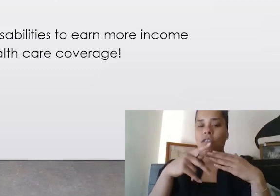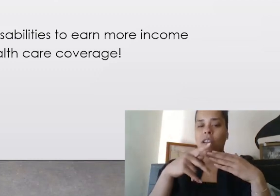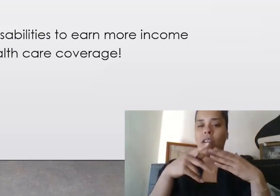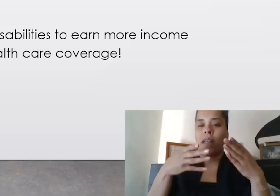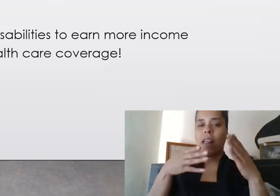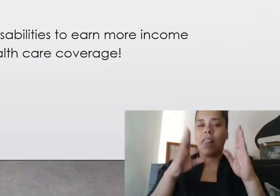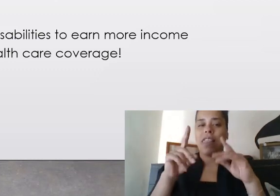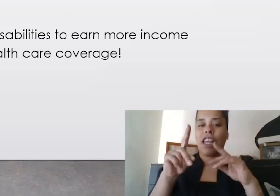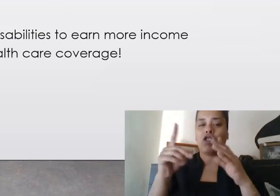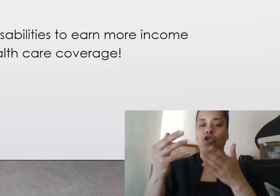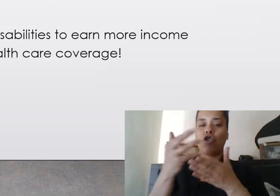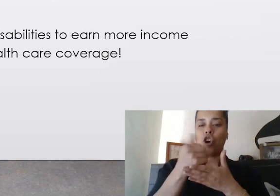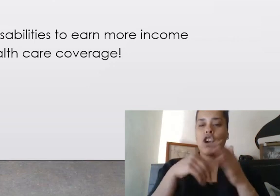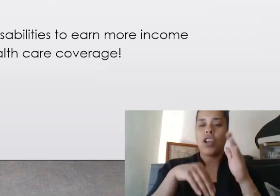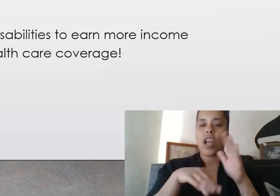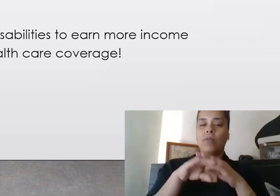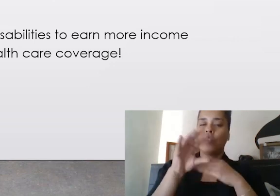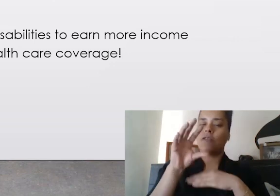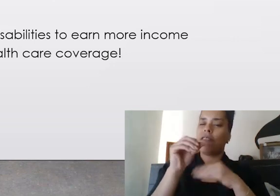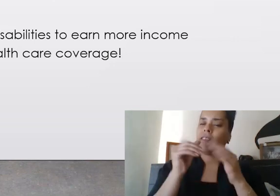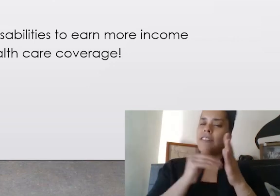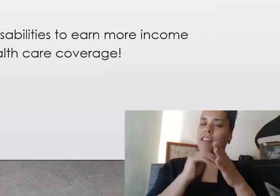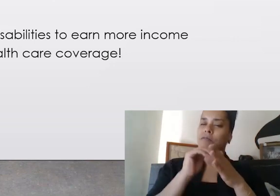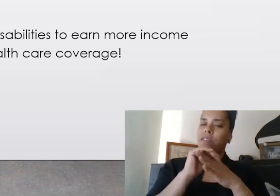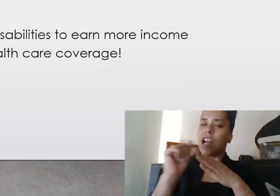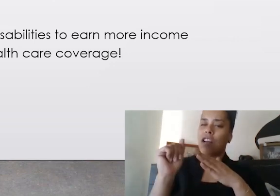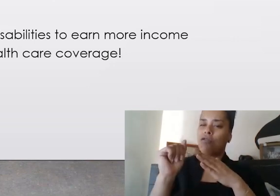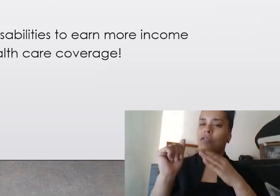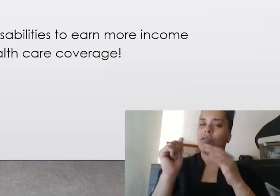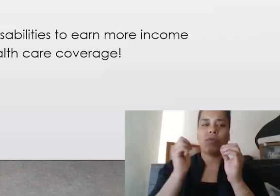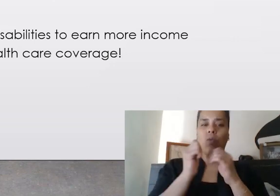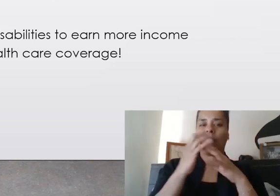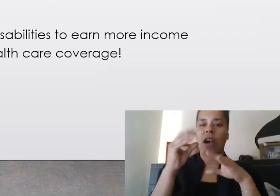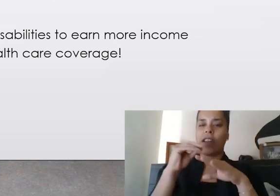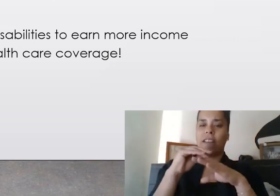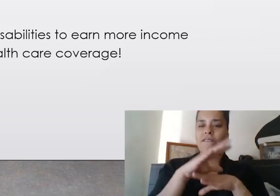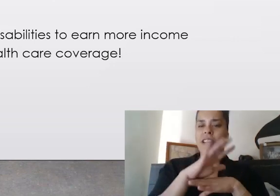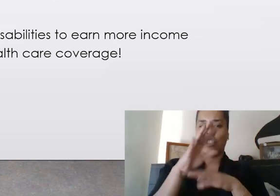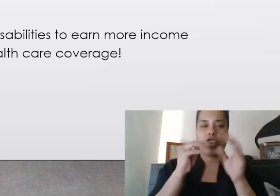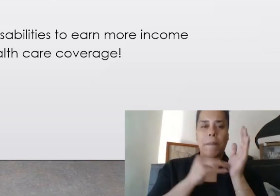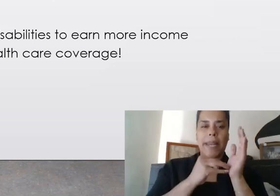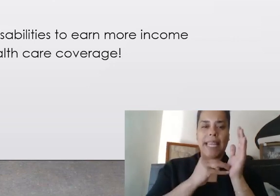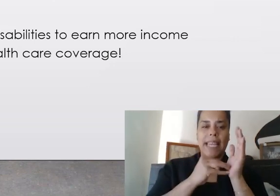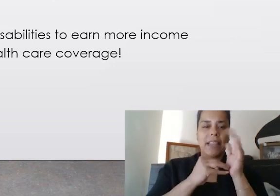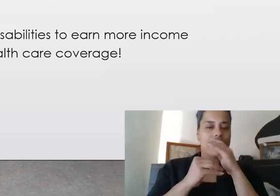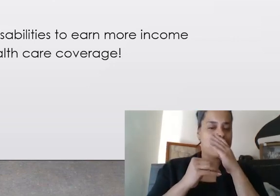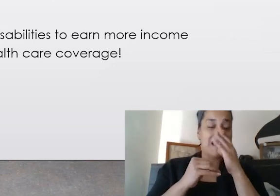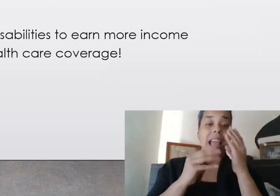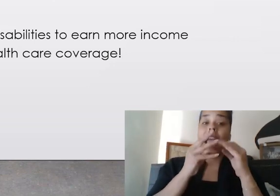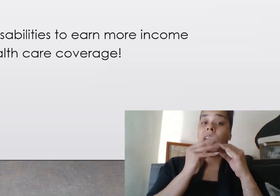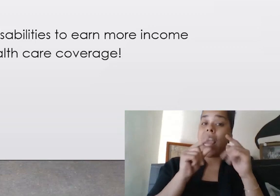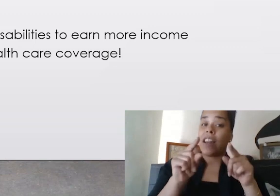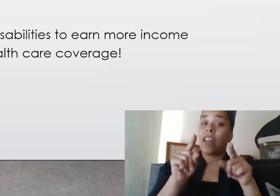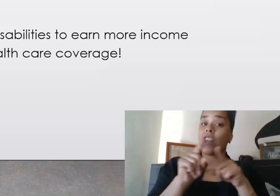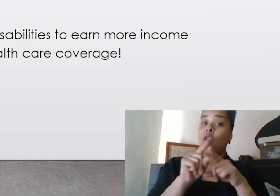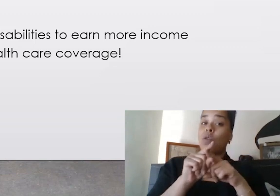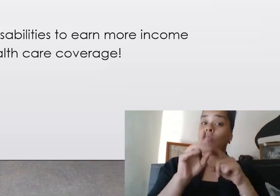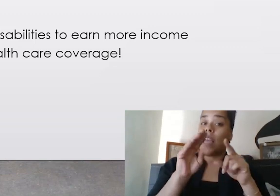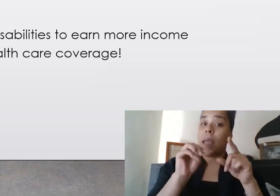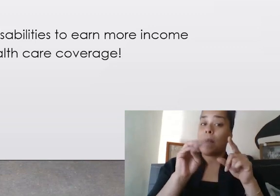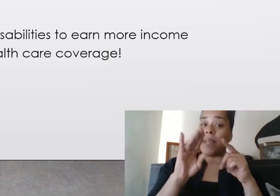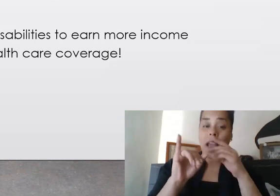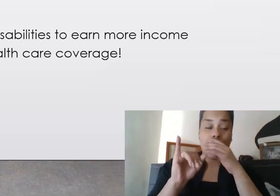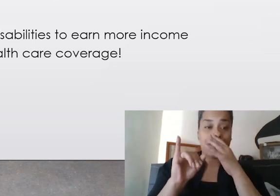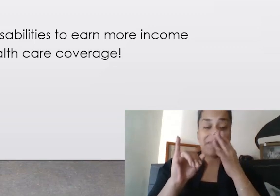it's $50,000 before your Medicaid is affected. And as far as the Medicaid buy-in program, you